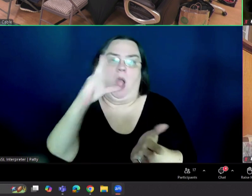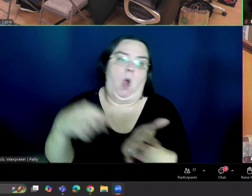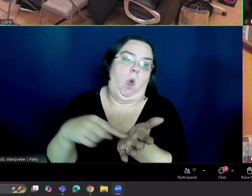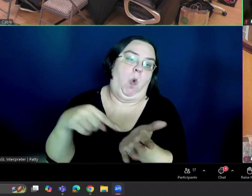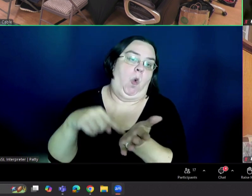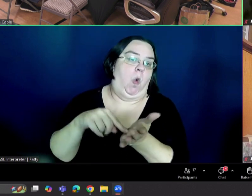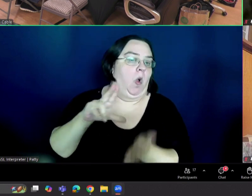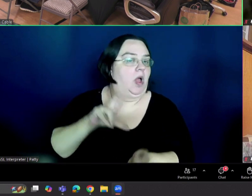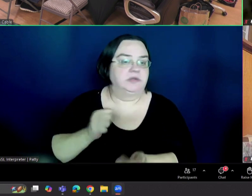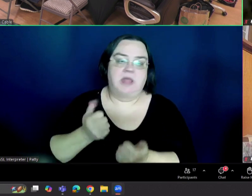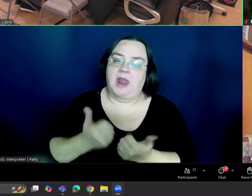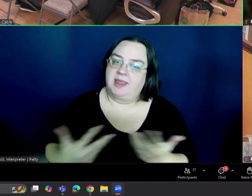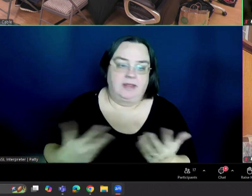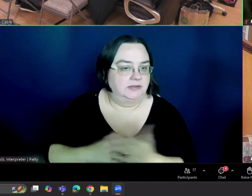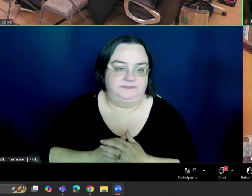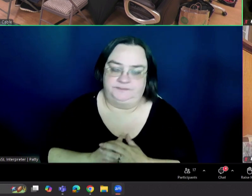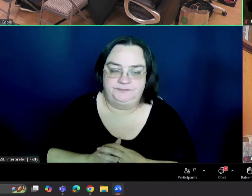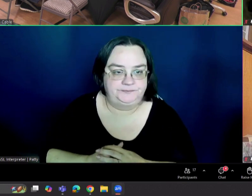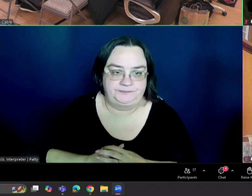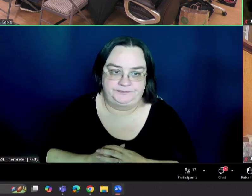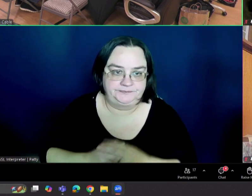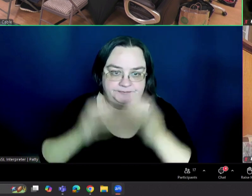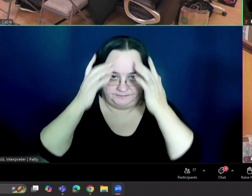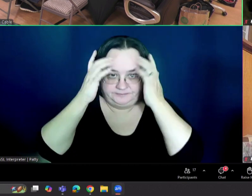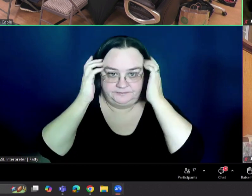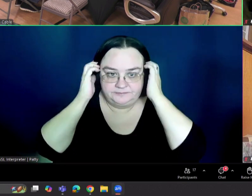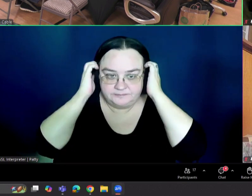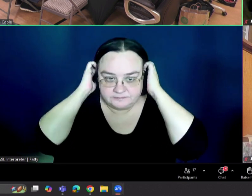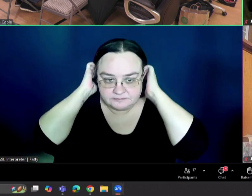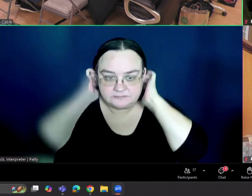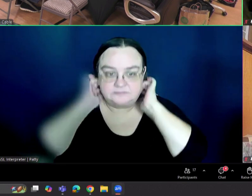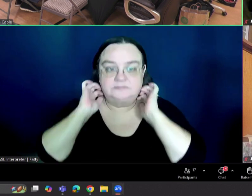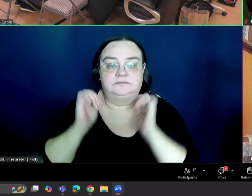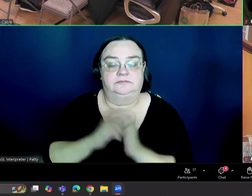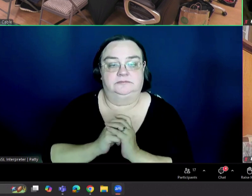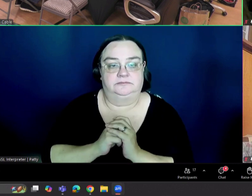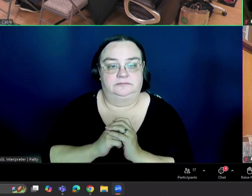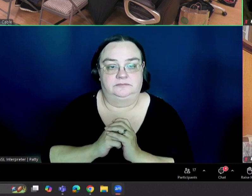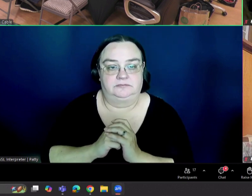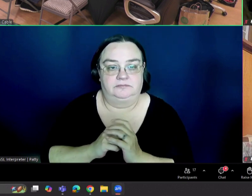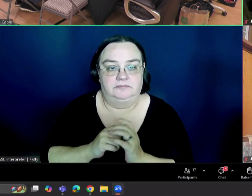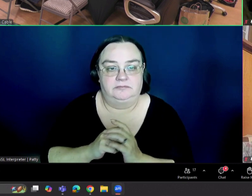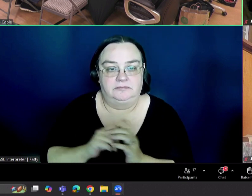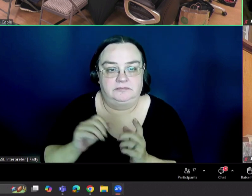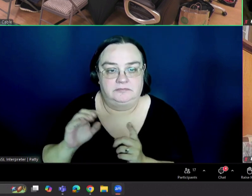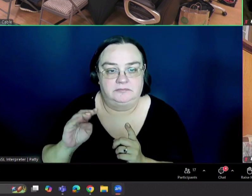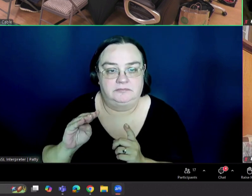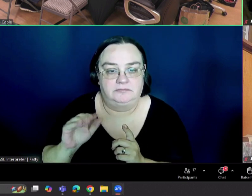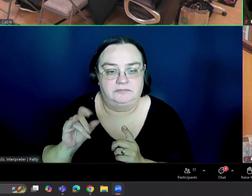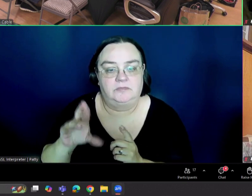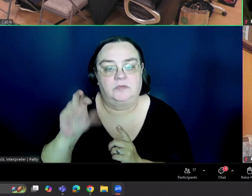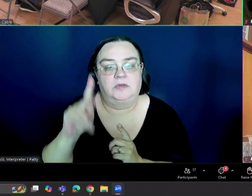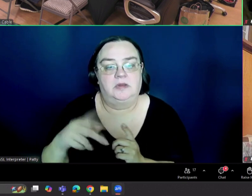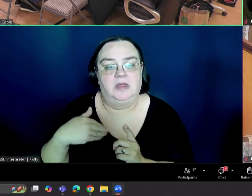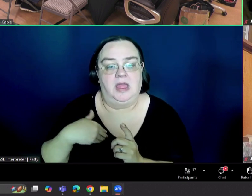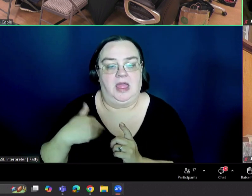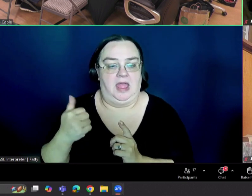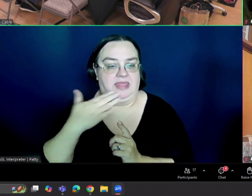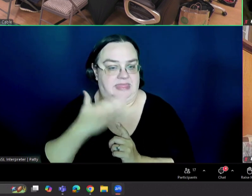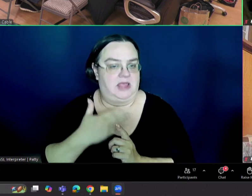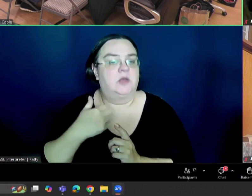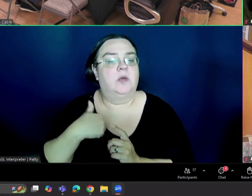anything. Cool. Thank you. Okay. I have a question about sort